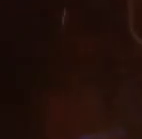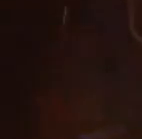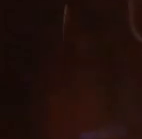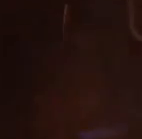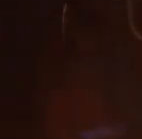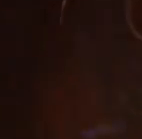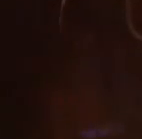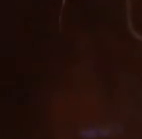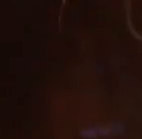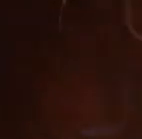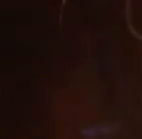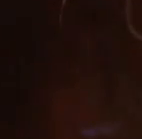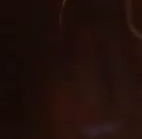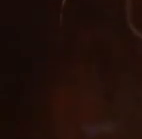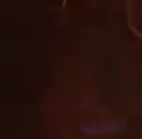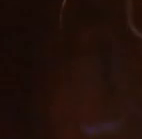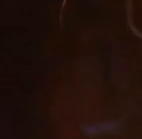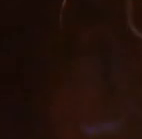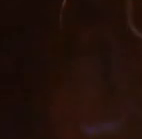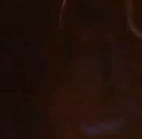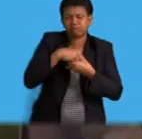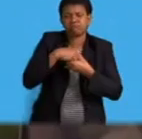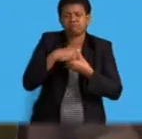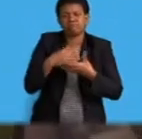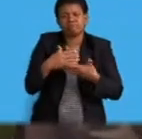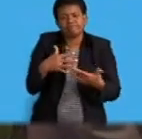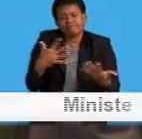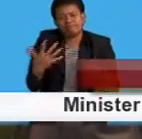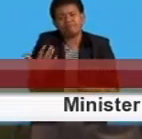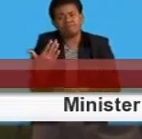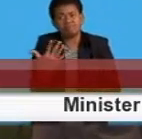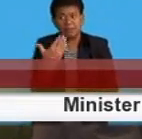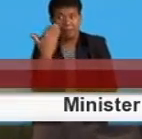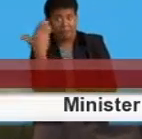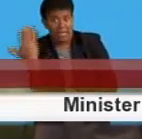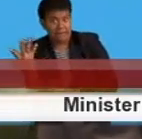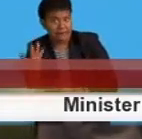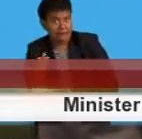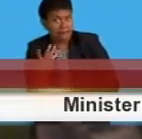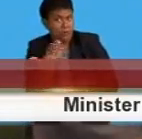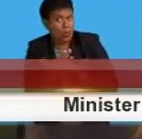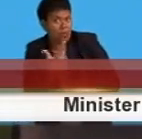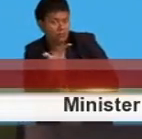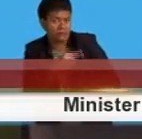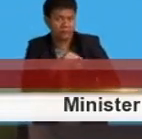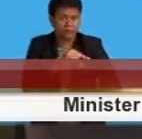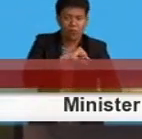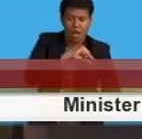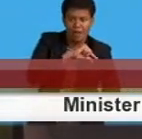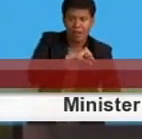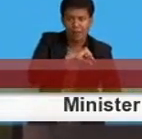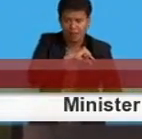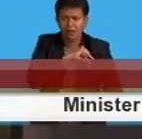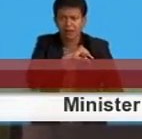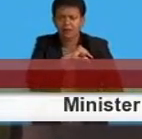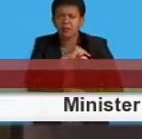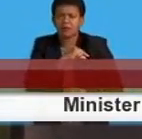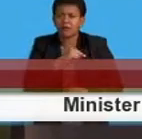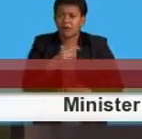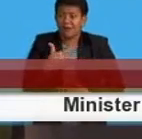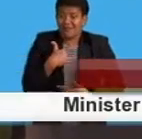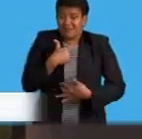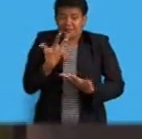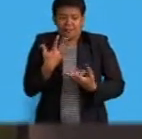with volunteer firefighters trained by the NFA. Madam Speaker, during my visit to the fire stations, the